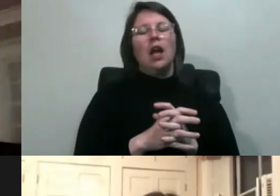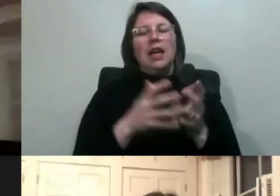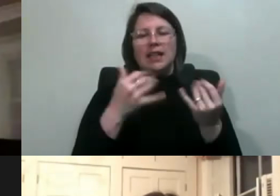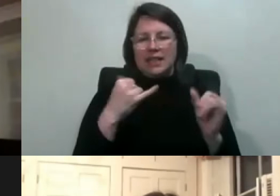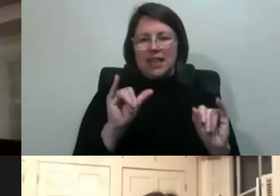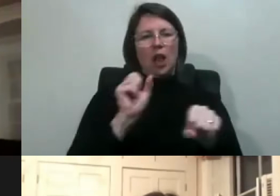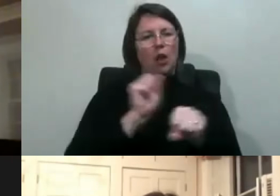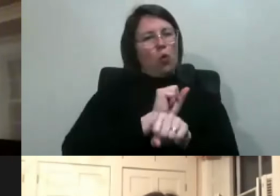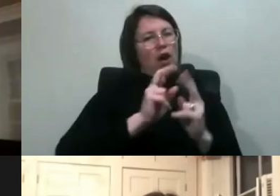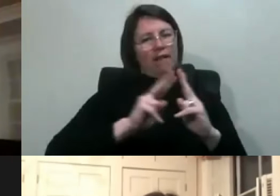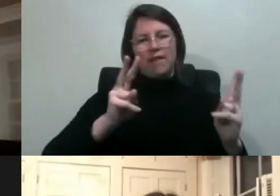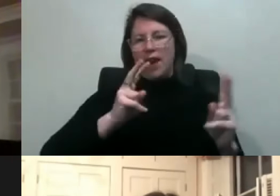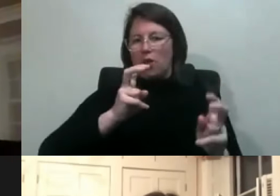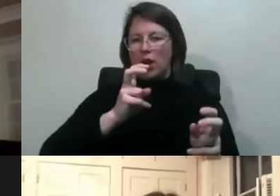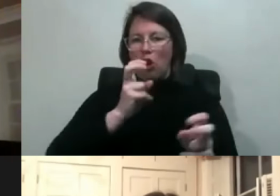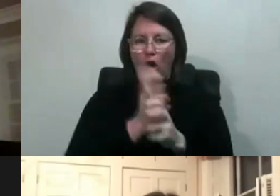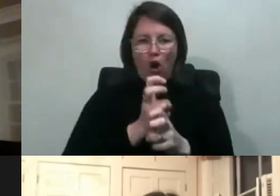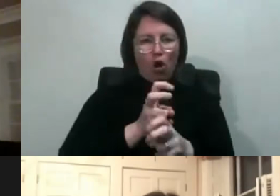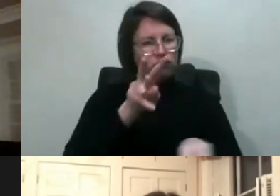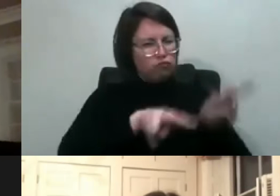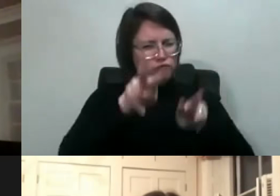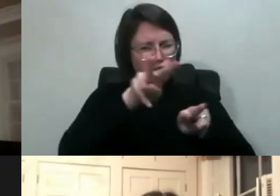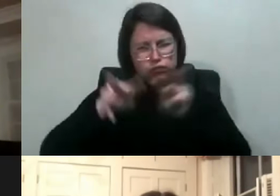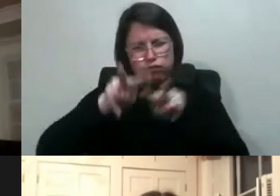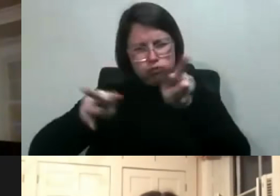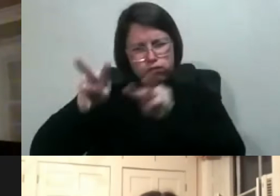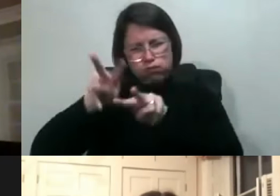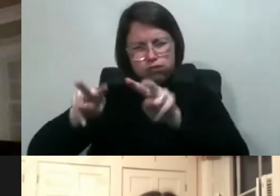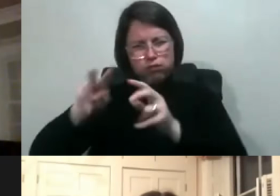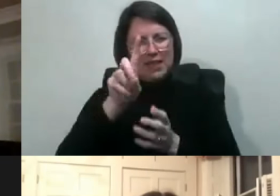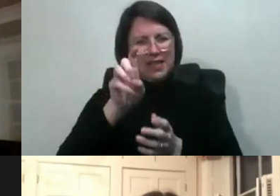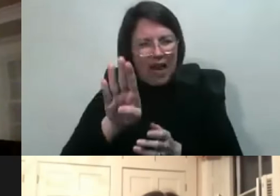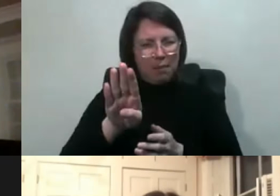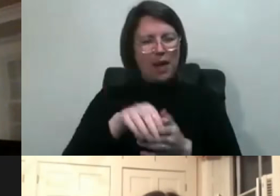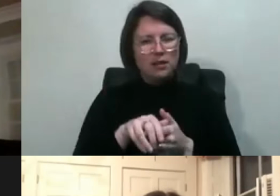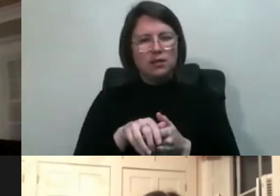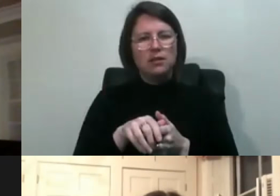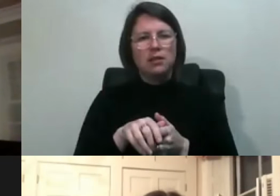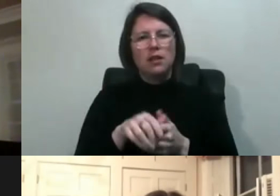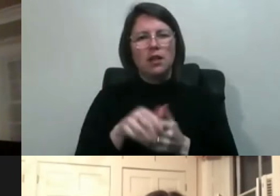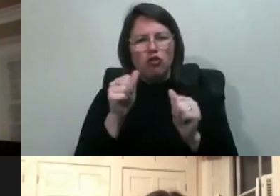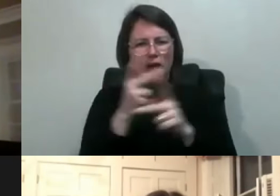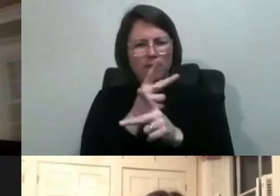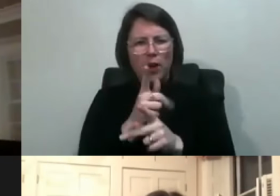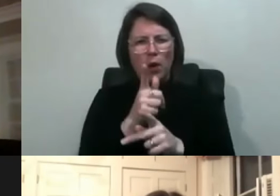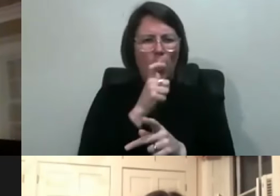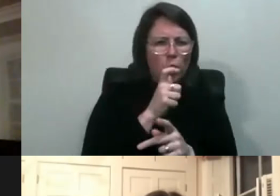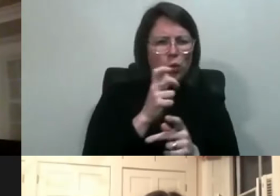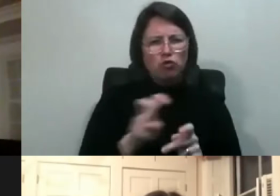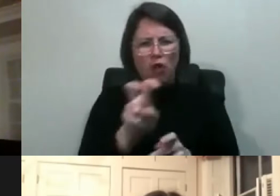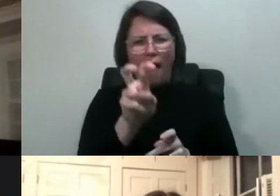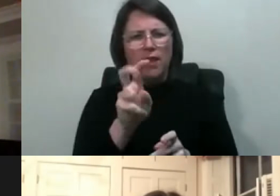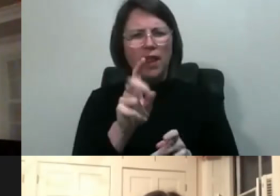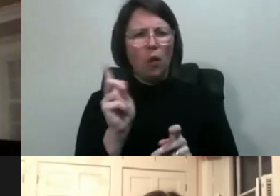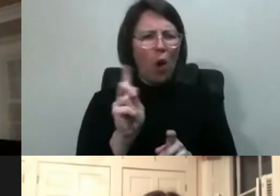working very diligently, taking a look in the database to see who's traveling where, and we will be